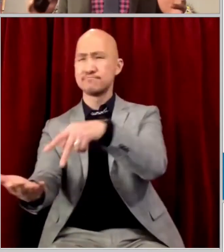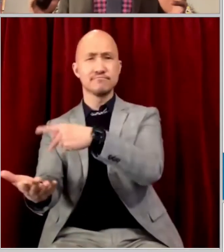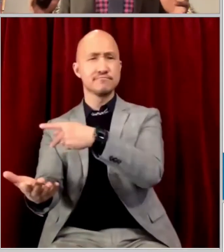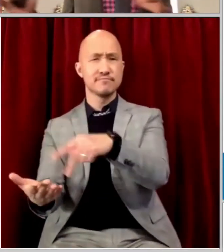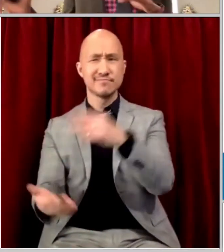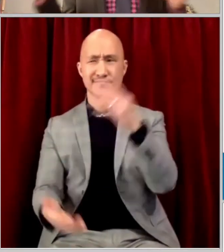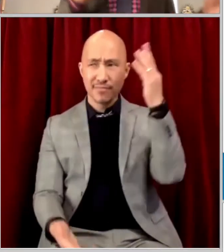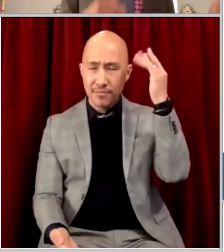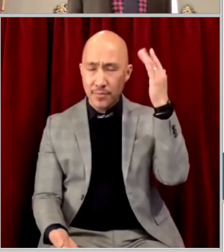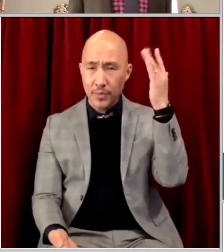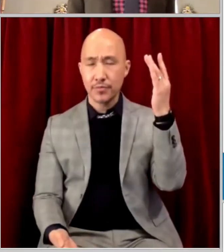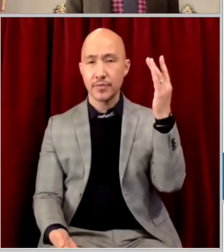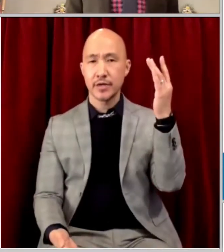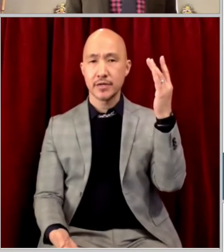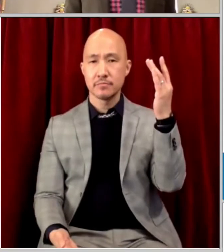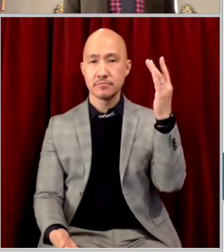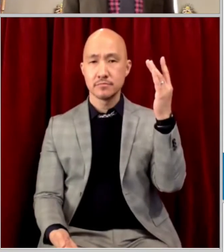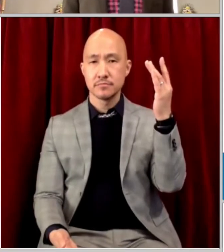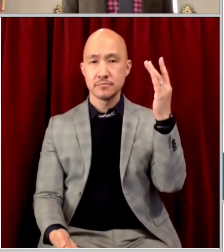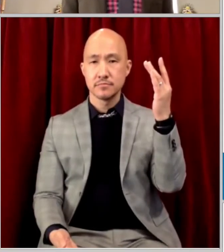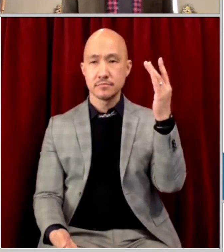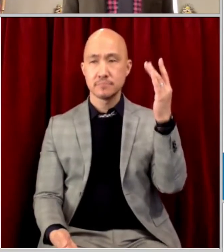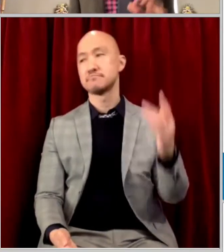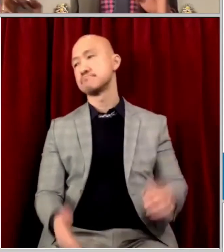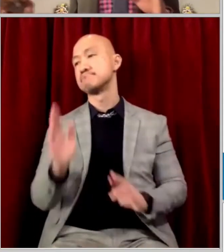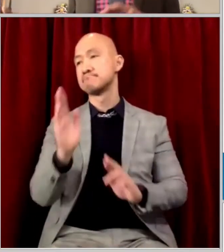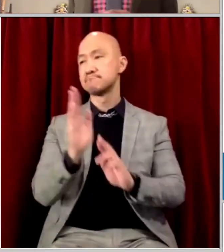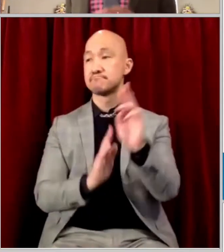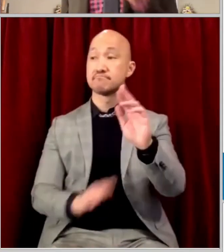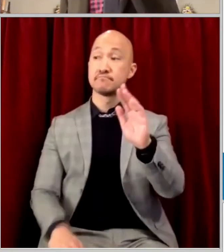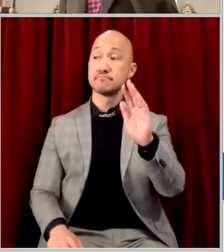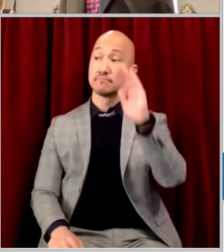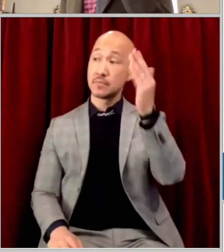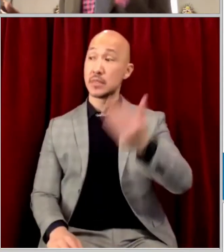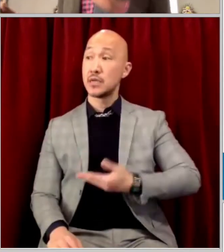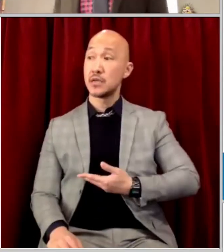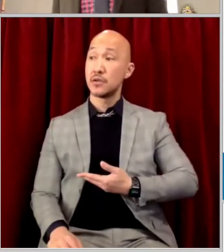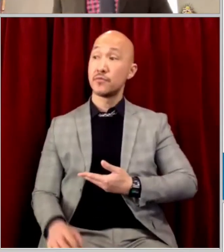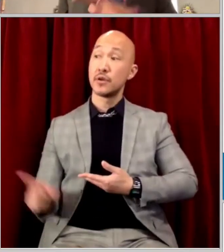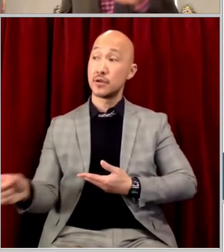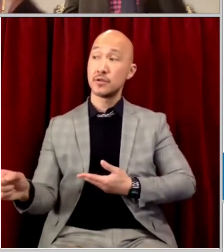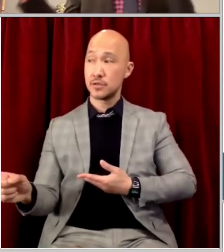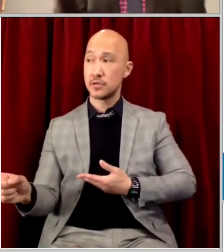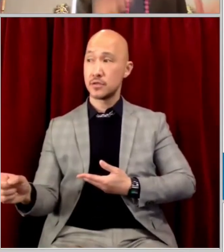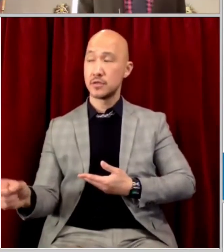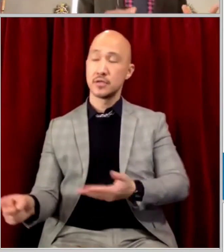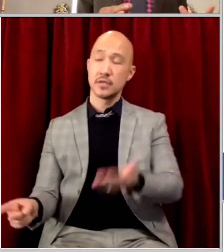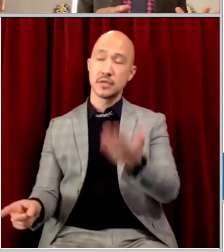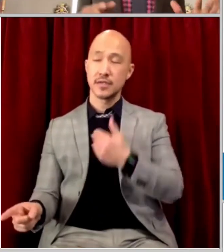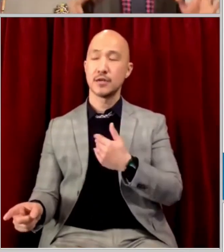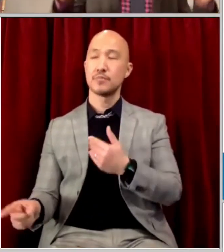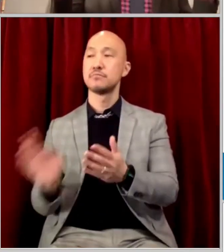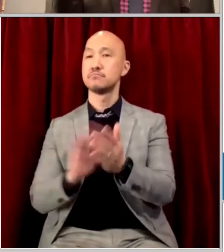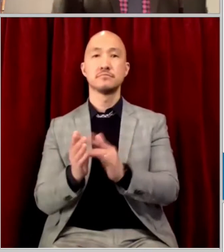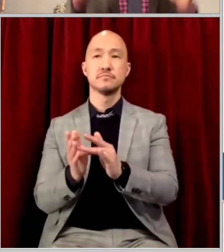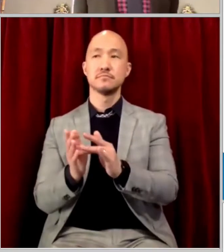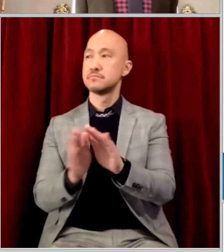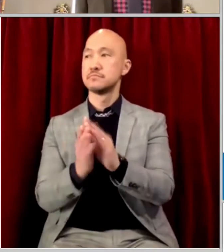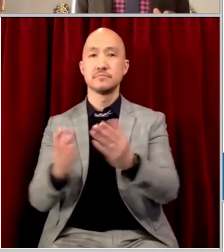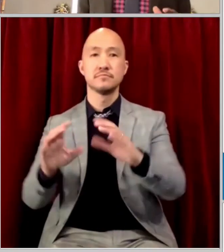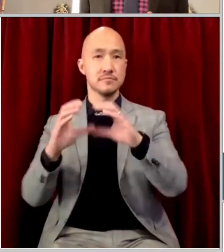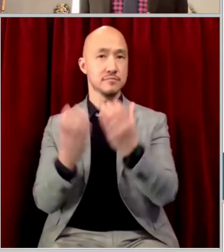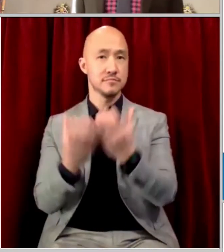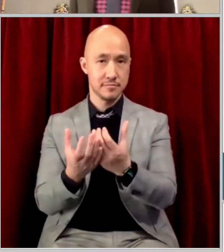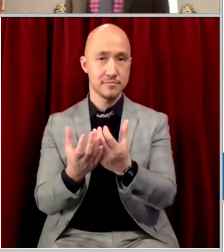So I said, look, come to Bible class. And that young man, who's not so young anymore, but that young man